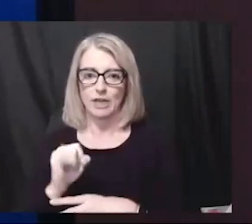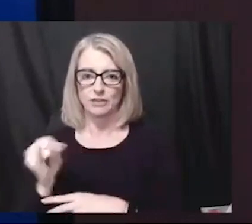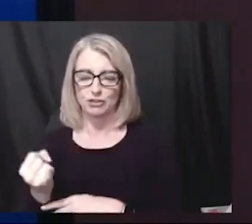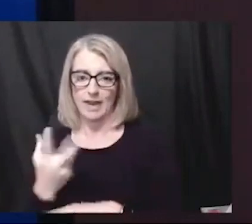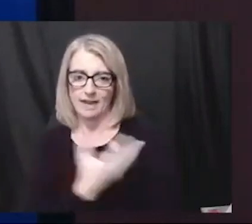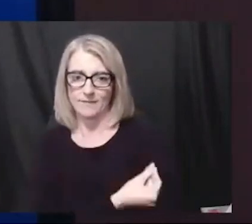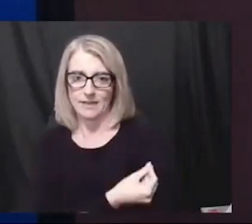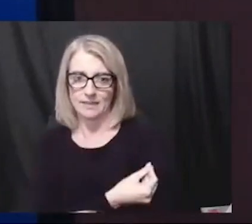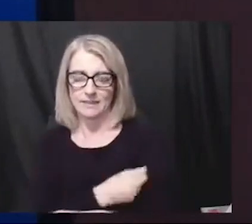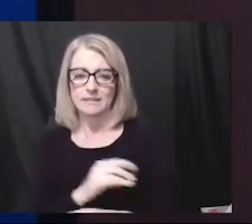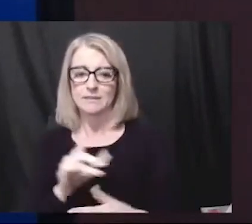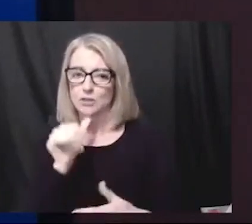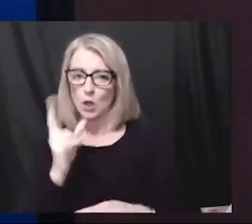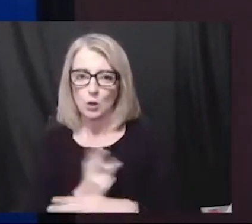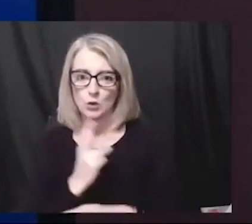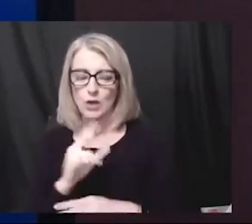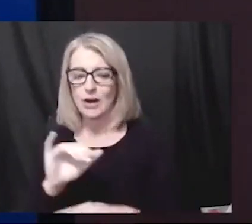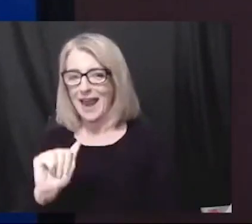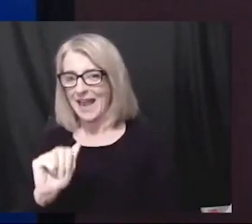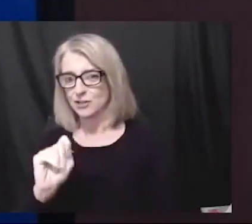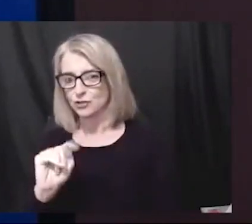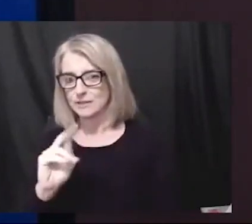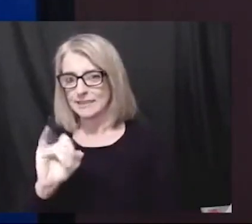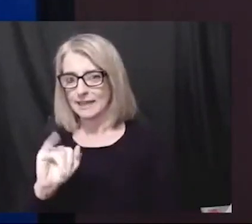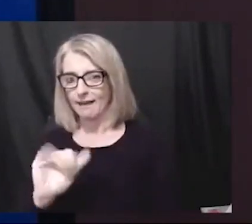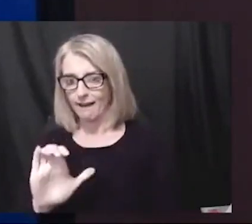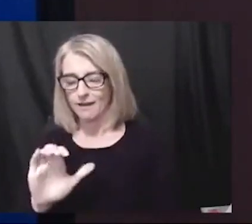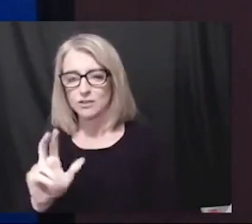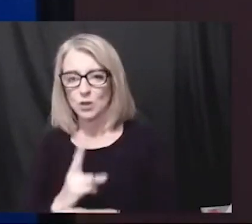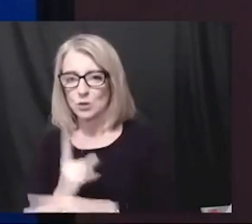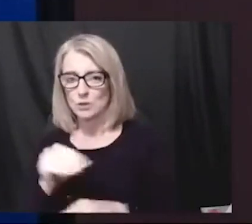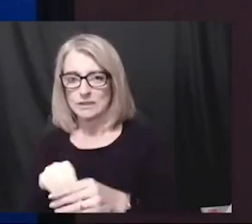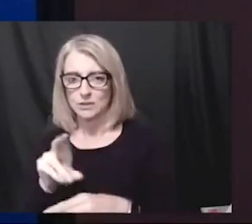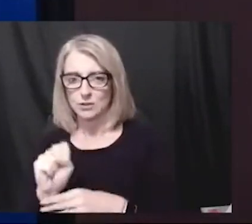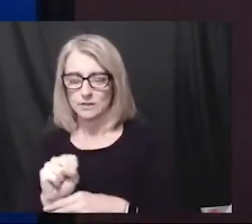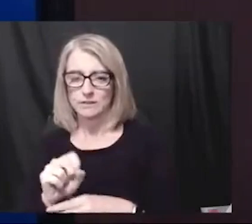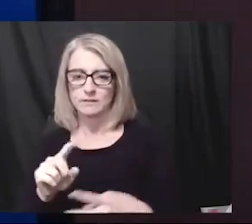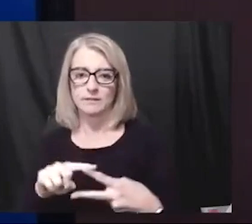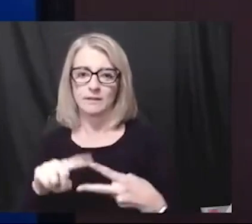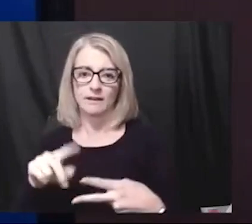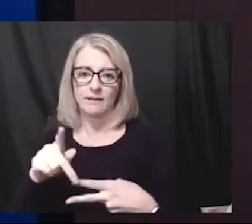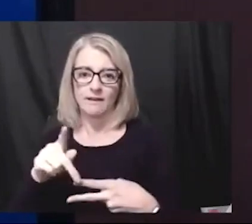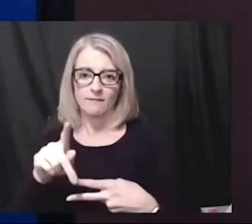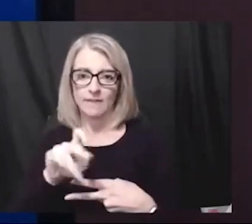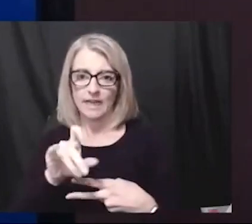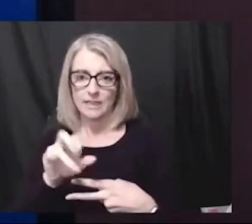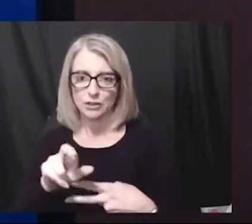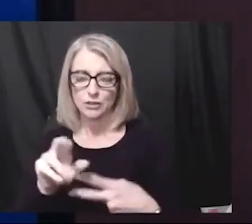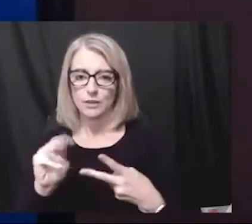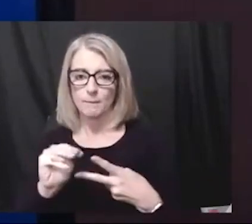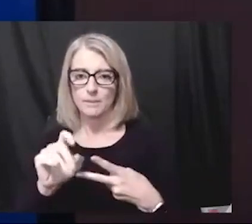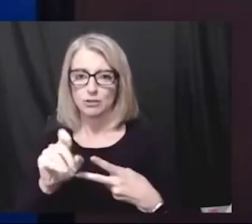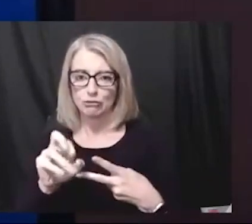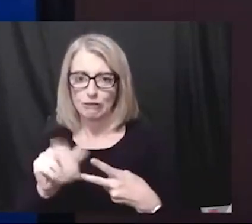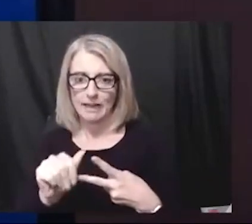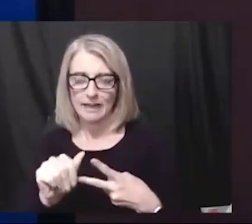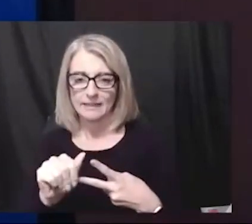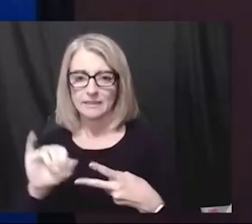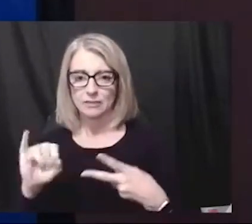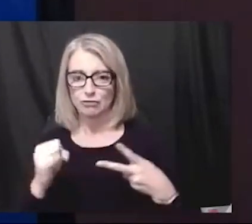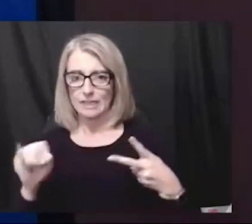there. Hey, good morning. Okay, so the first one is from Michael, and he says, Dr. Stites,